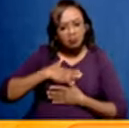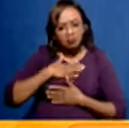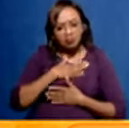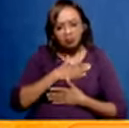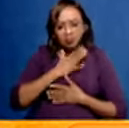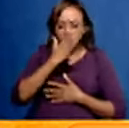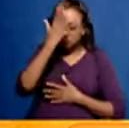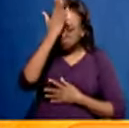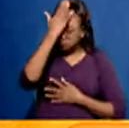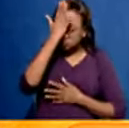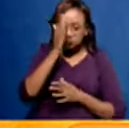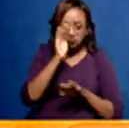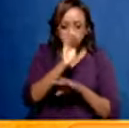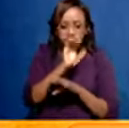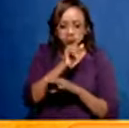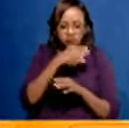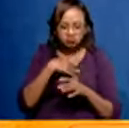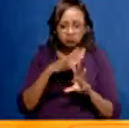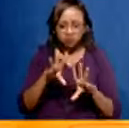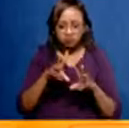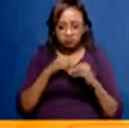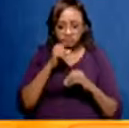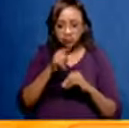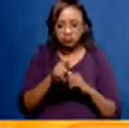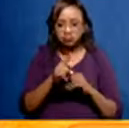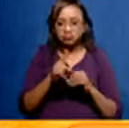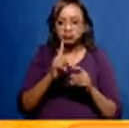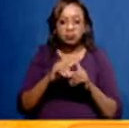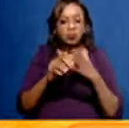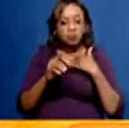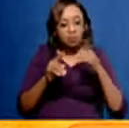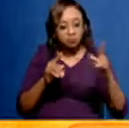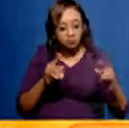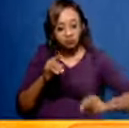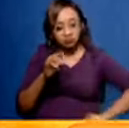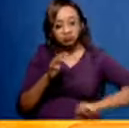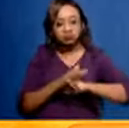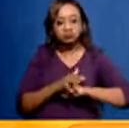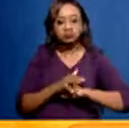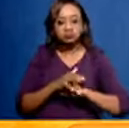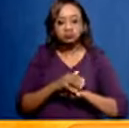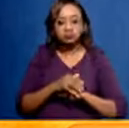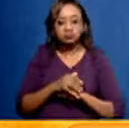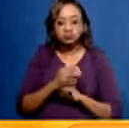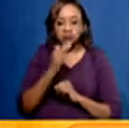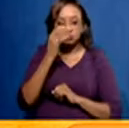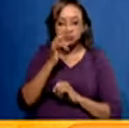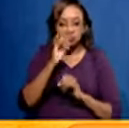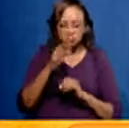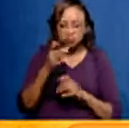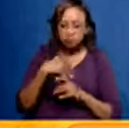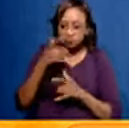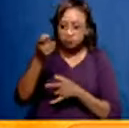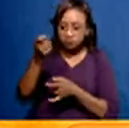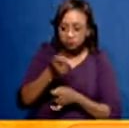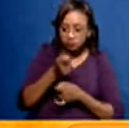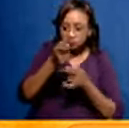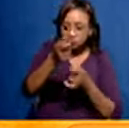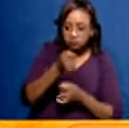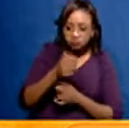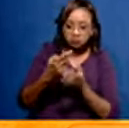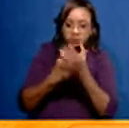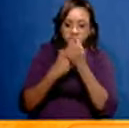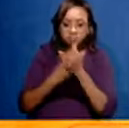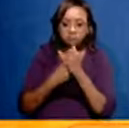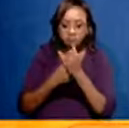your work in this. Because bringing partnerships to the university, bring